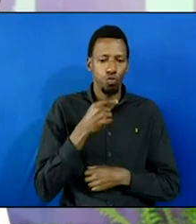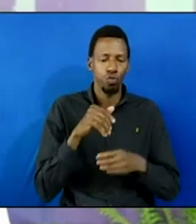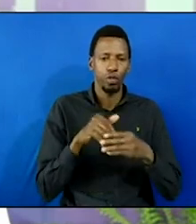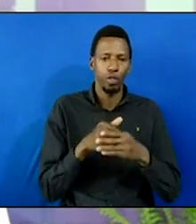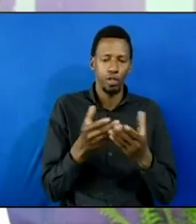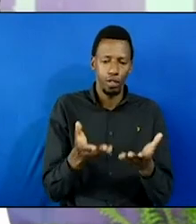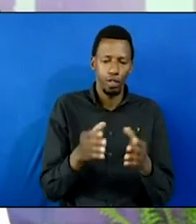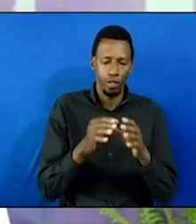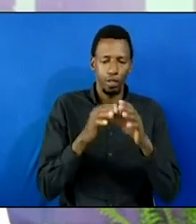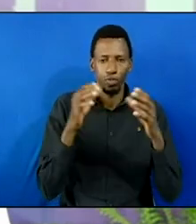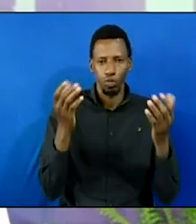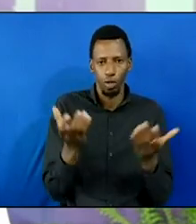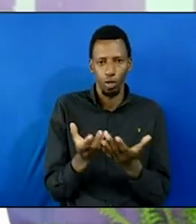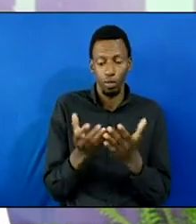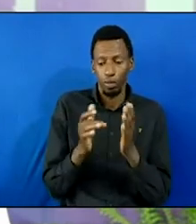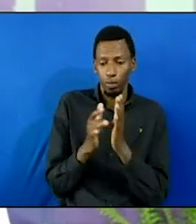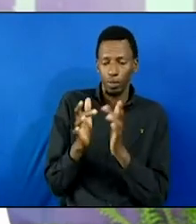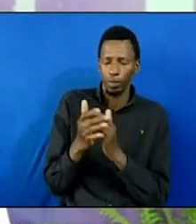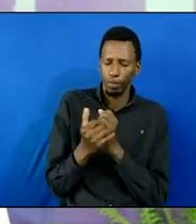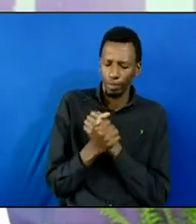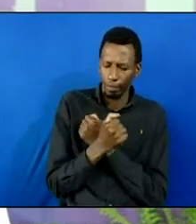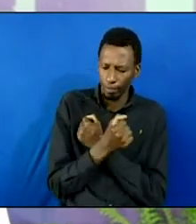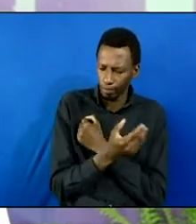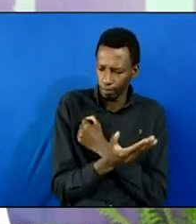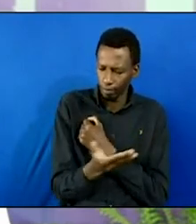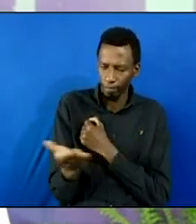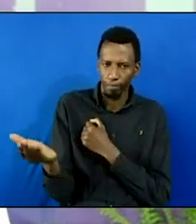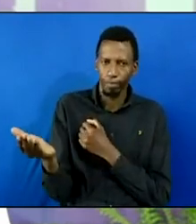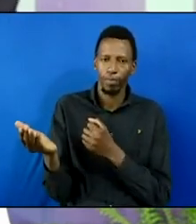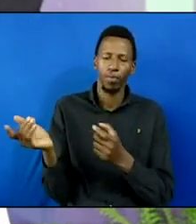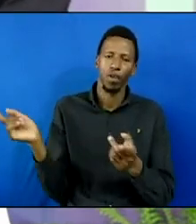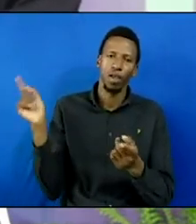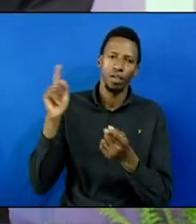the world, he loved them to the end.